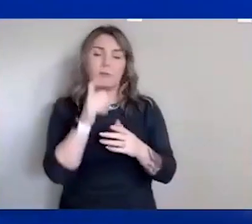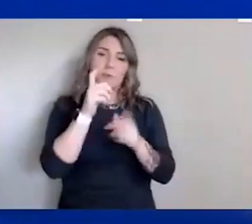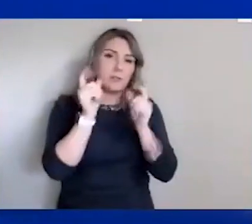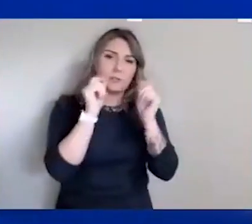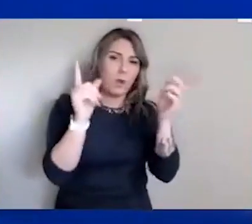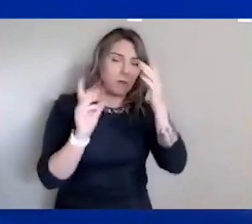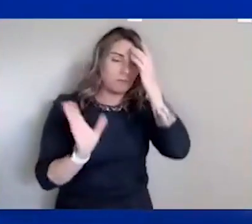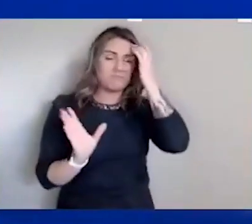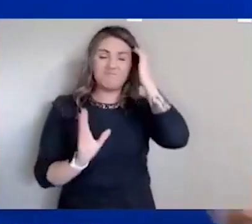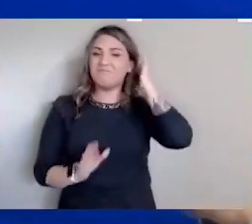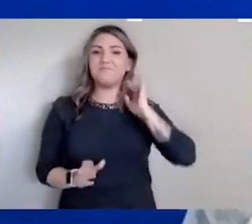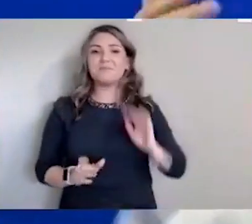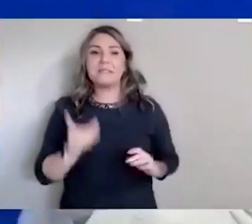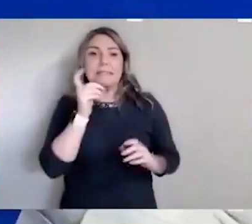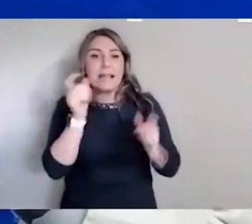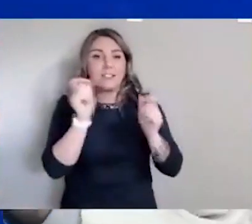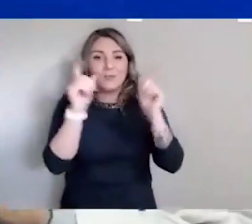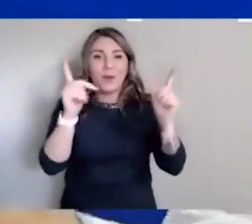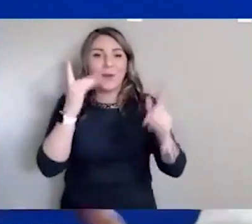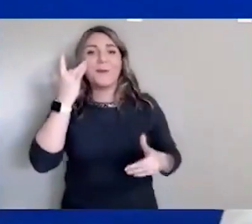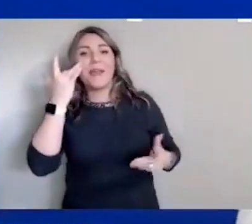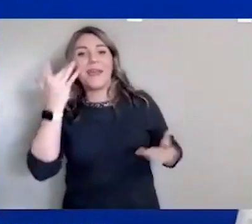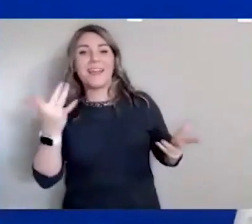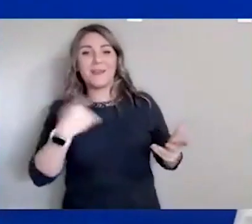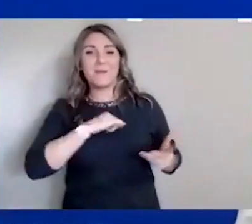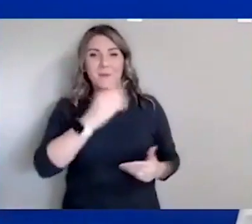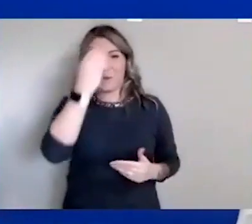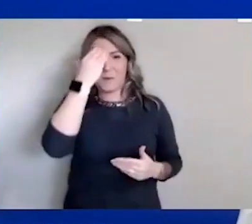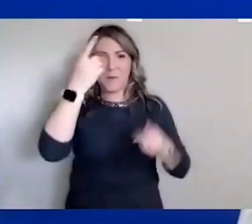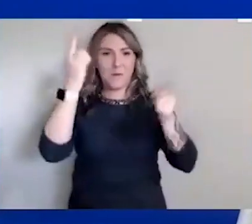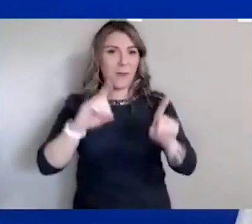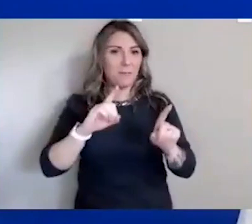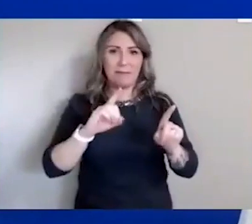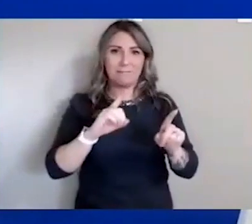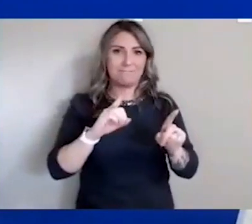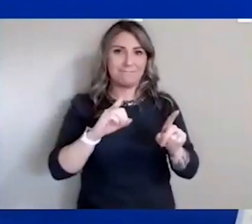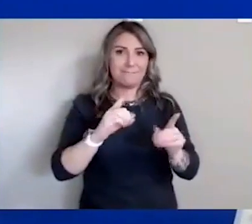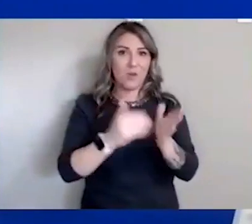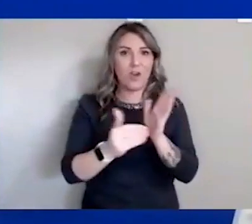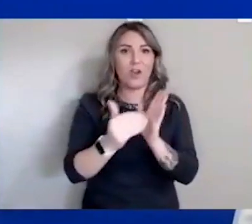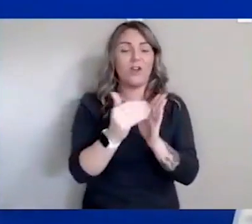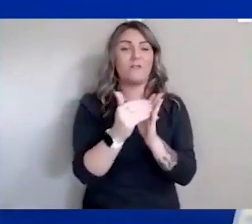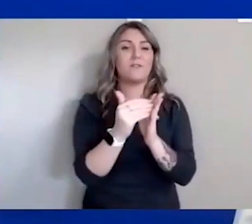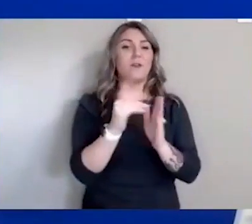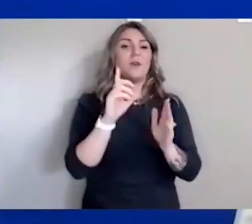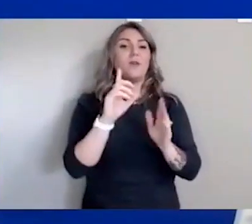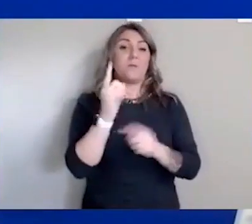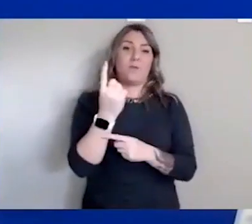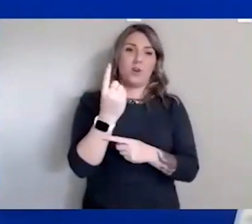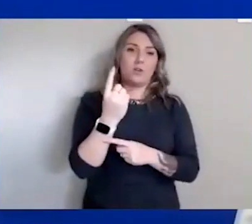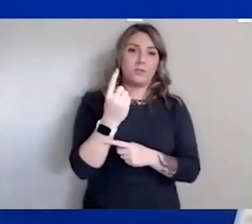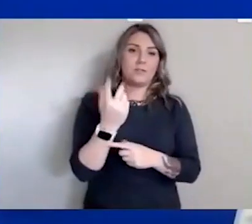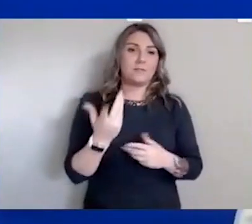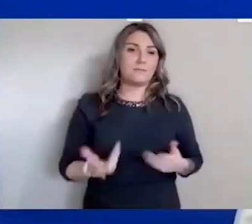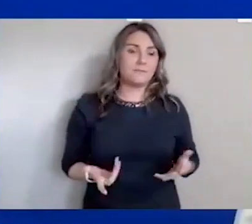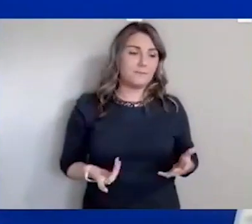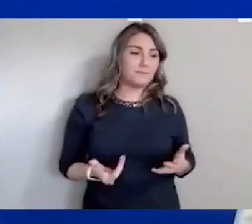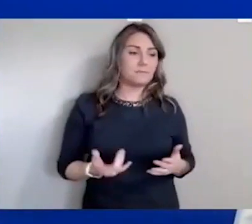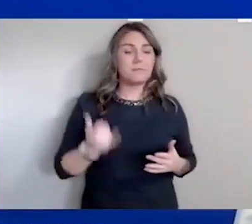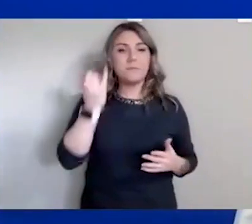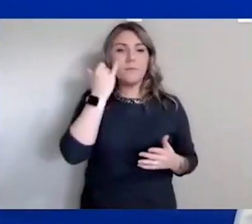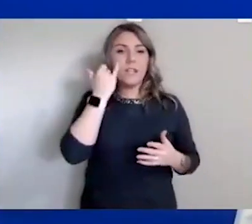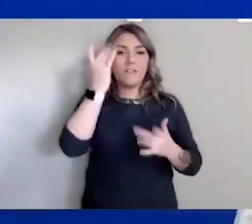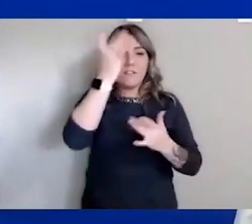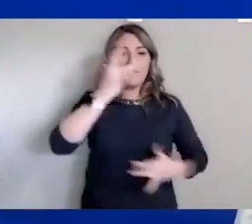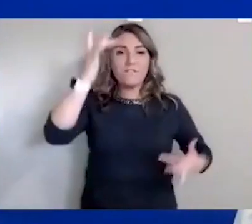first of all, it's not a surprise because we know this happens all the time well, first of all, just because a virus mutates in